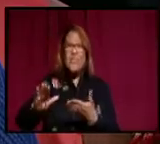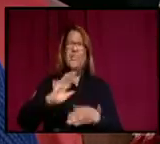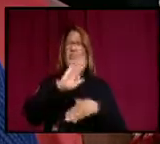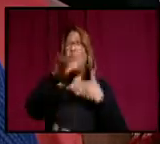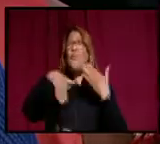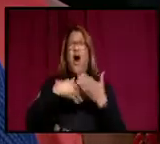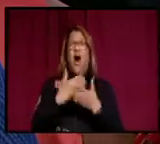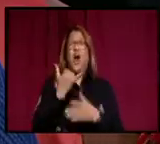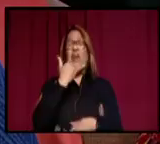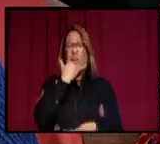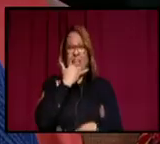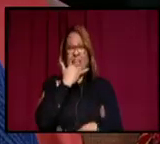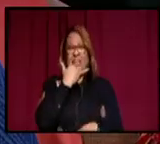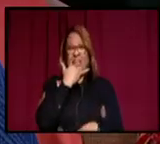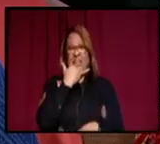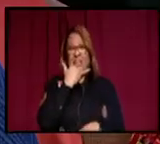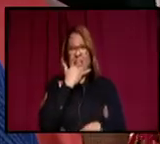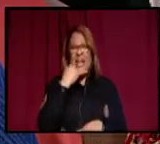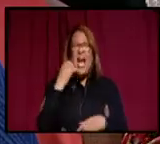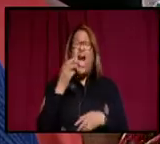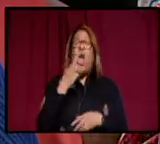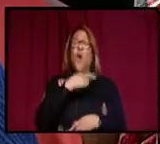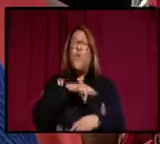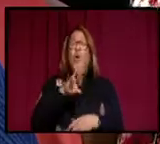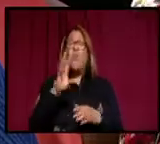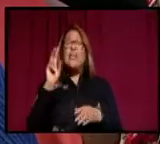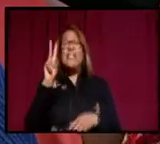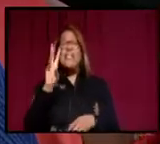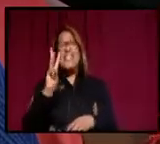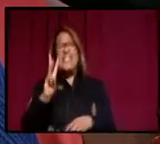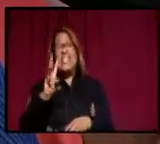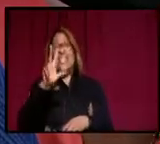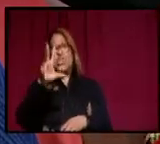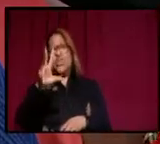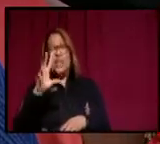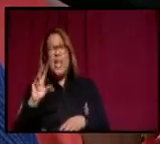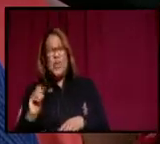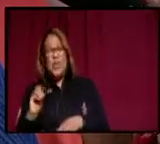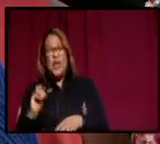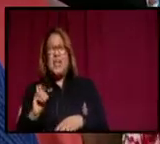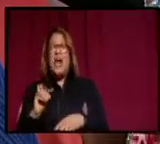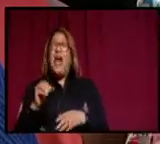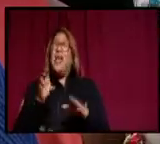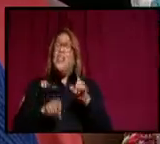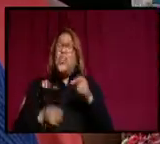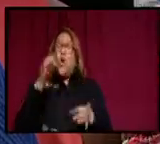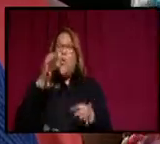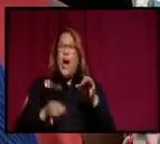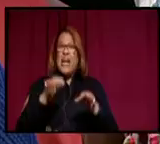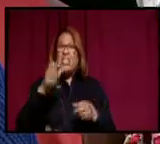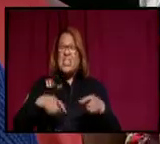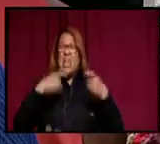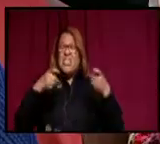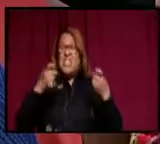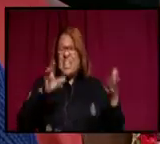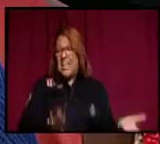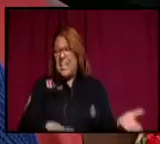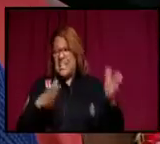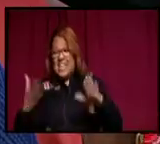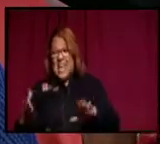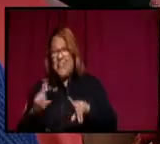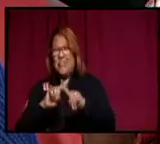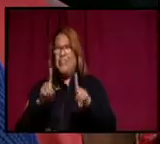from all unrighteousness. Amen. Romans 6:23 says that the wages of sin is death. But the gift of God